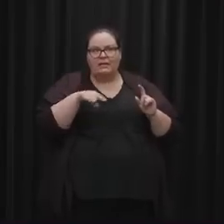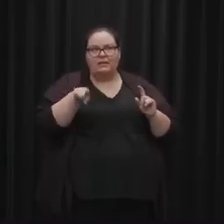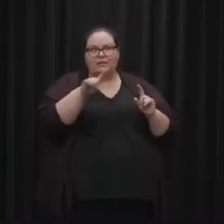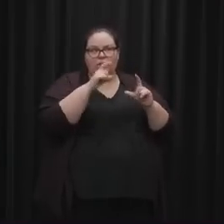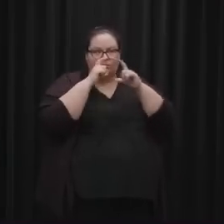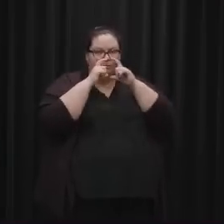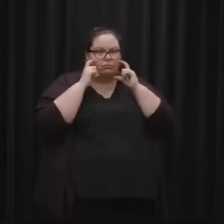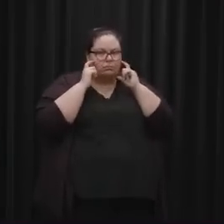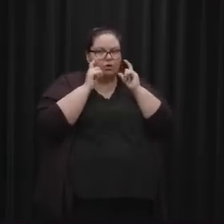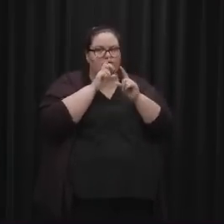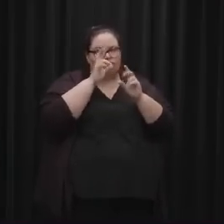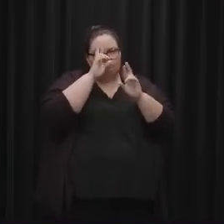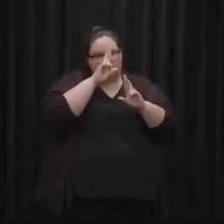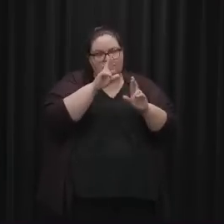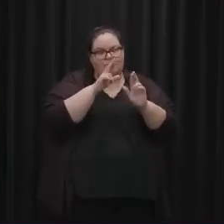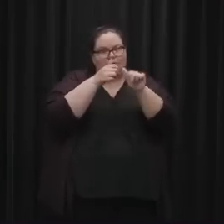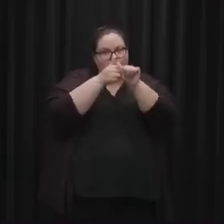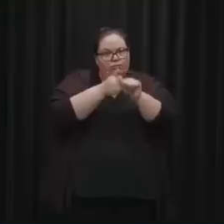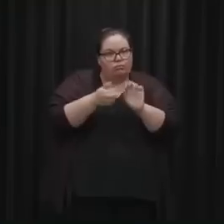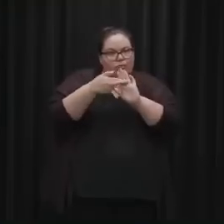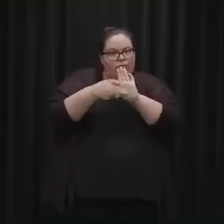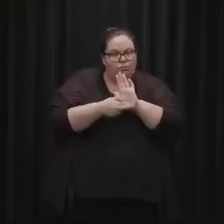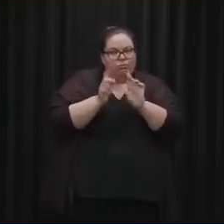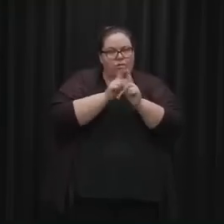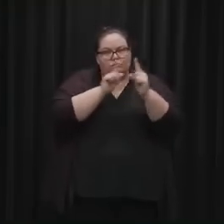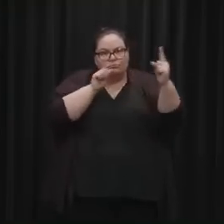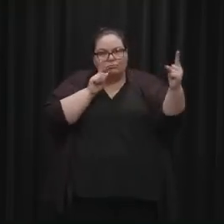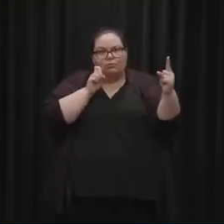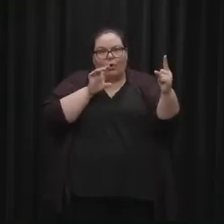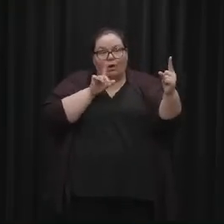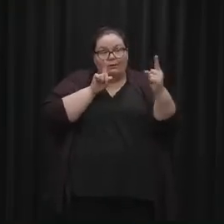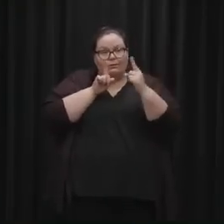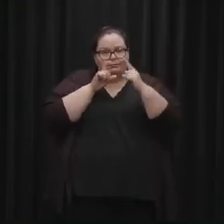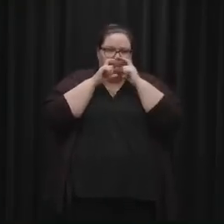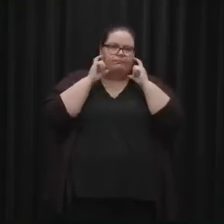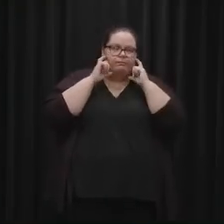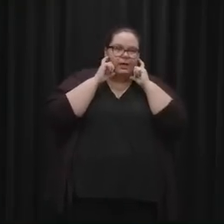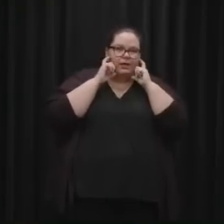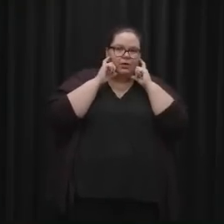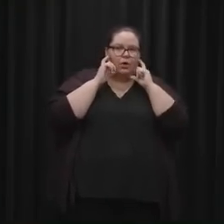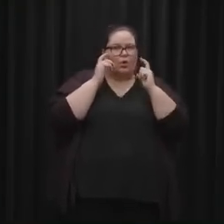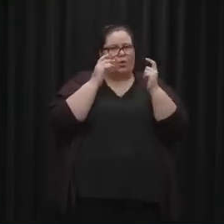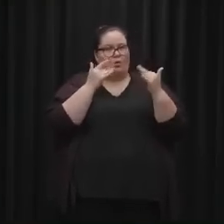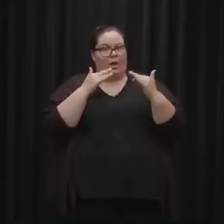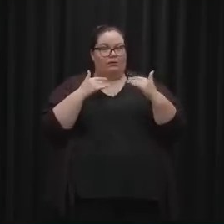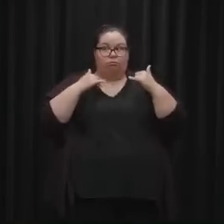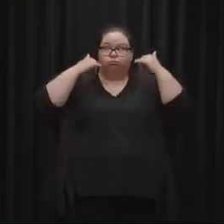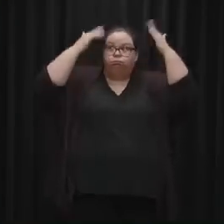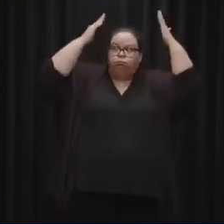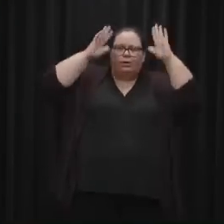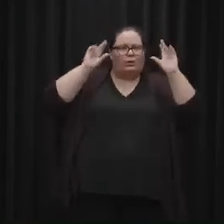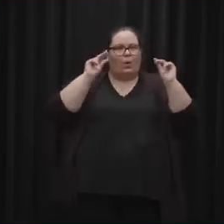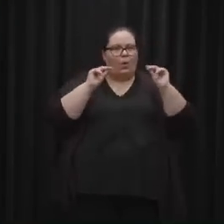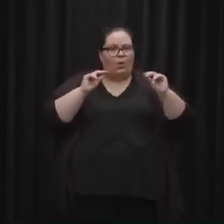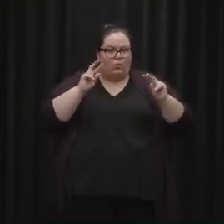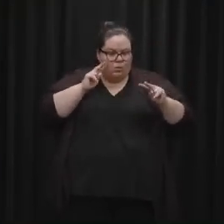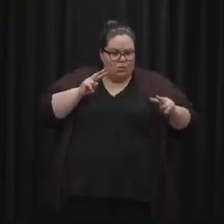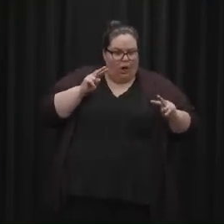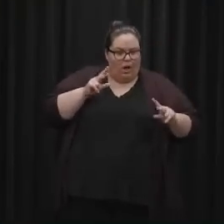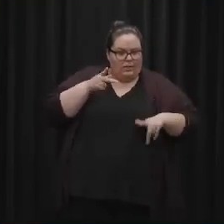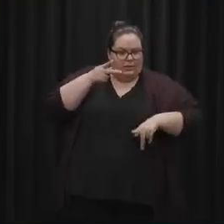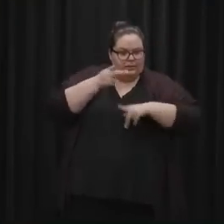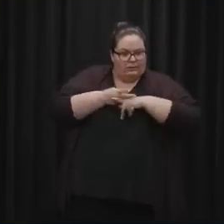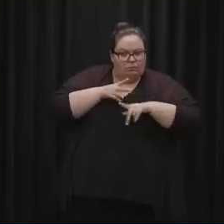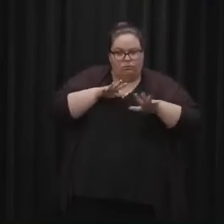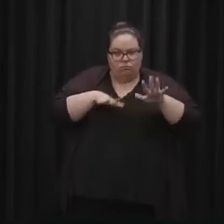that people are respecting the public health directives. We cannot wait till a crisis overwhelms us. It's really important to stay ahead of